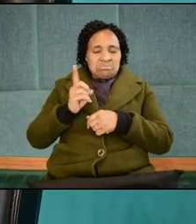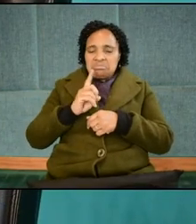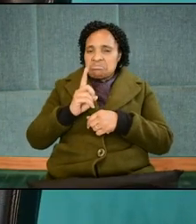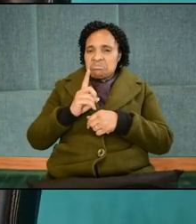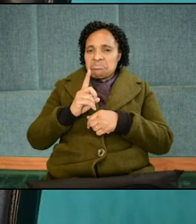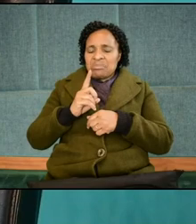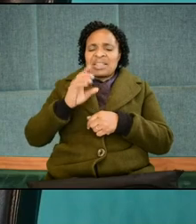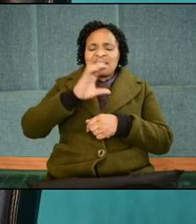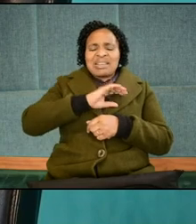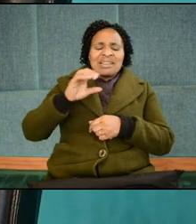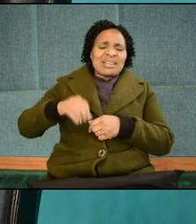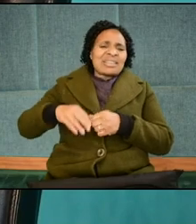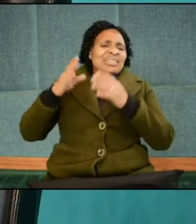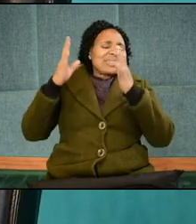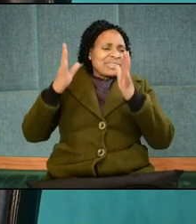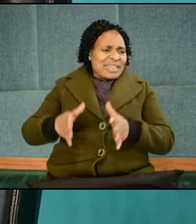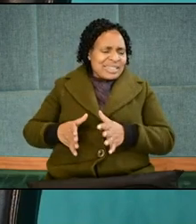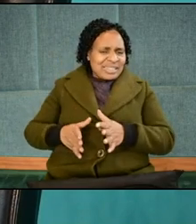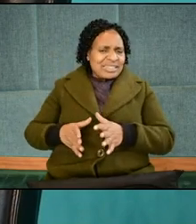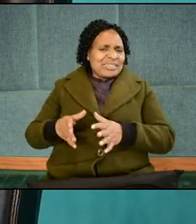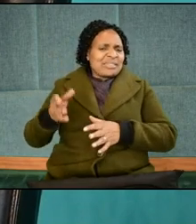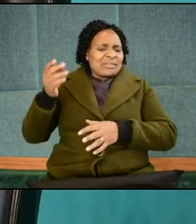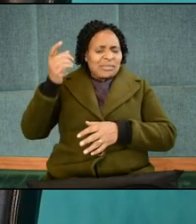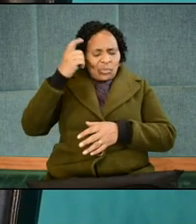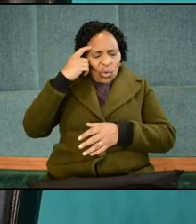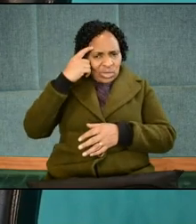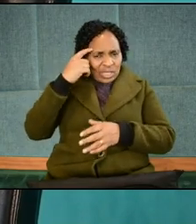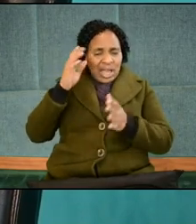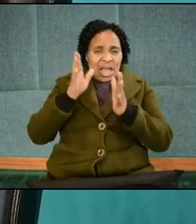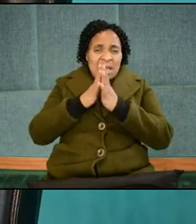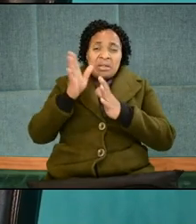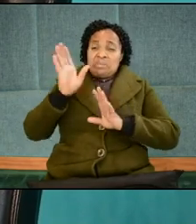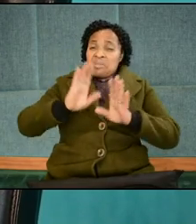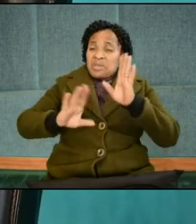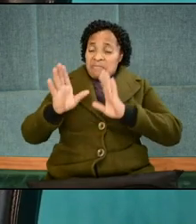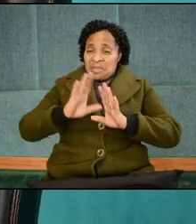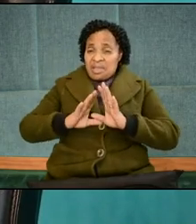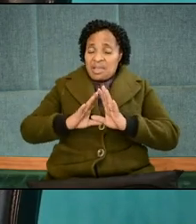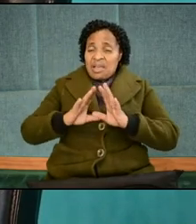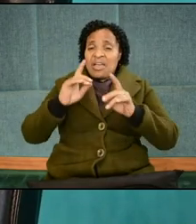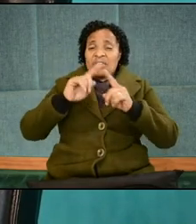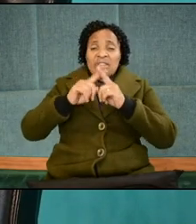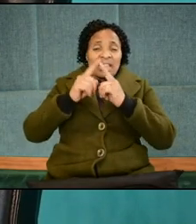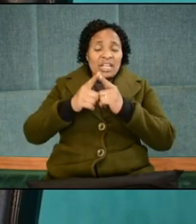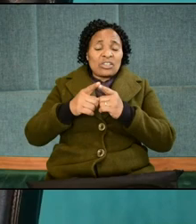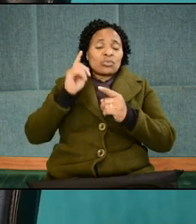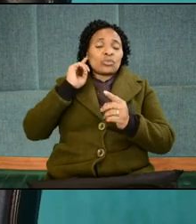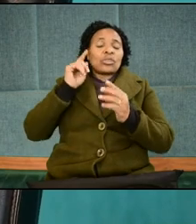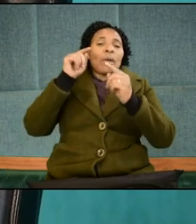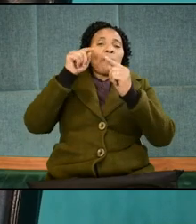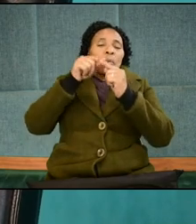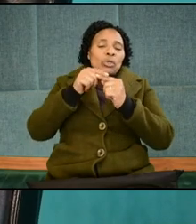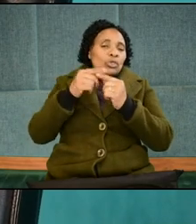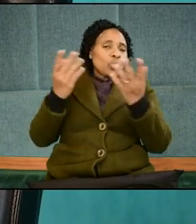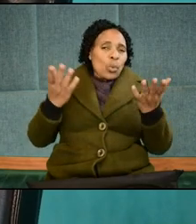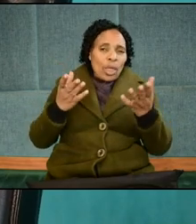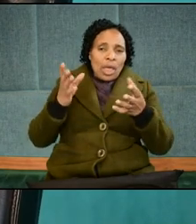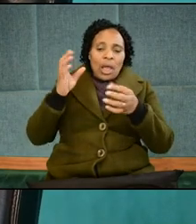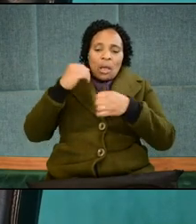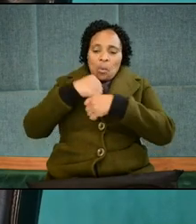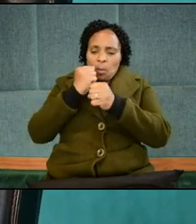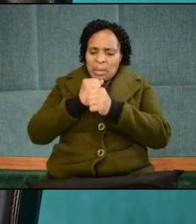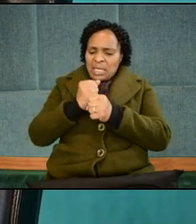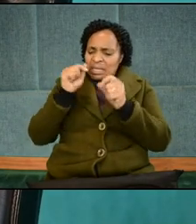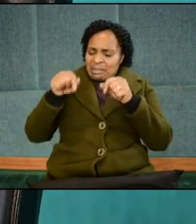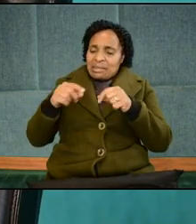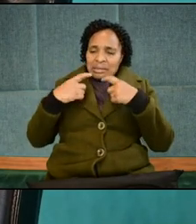Yeah. The Christian slowly degenerated in thought and habit and in mind to the point of committing that sin. And